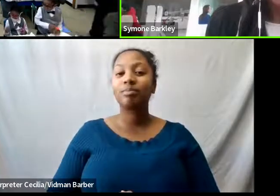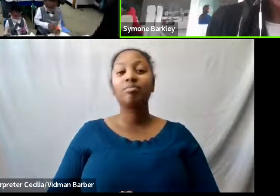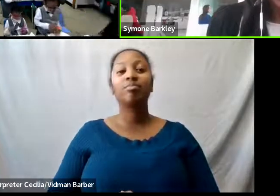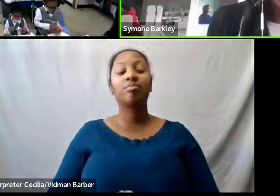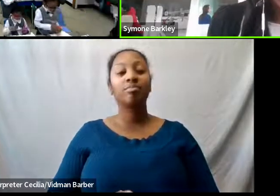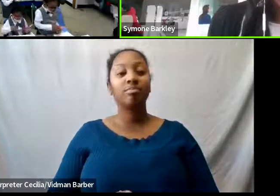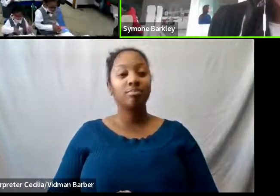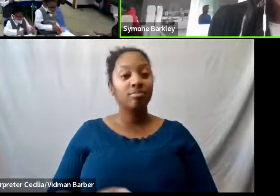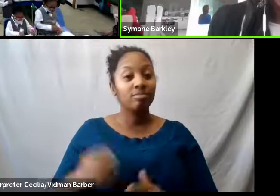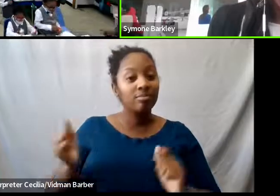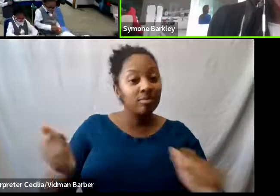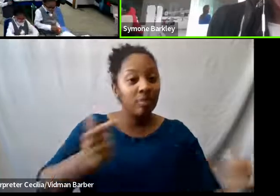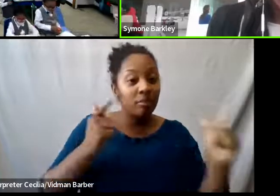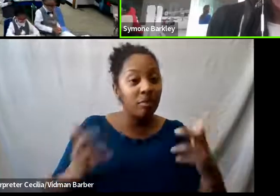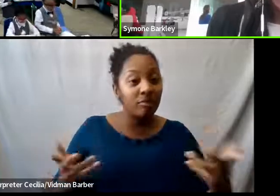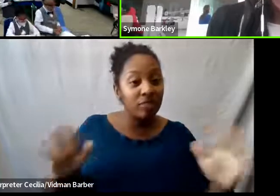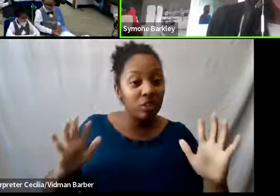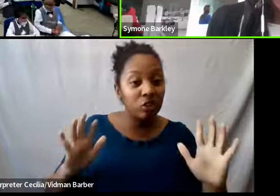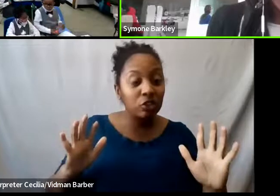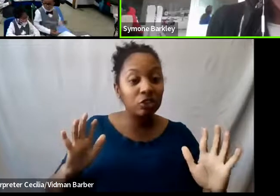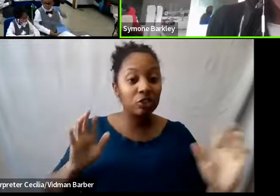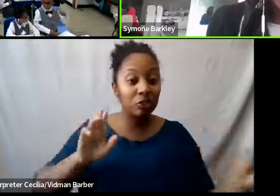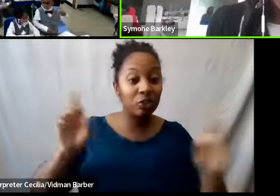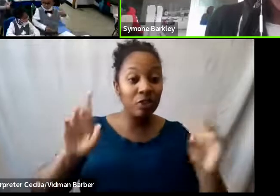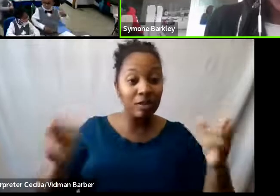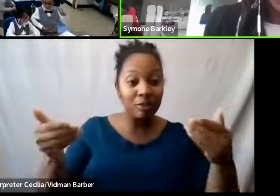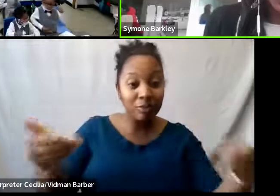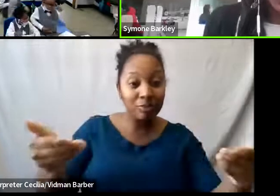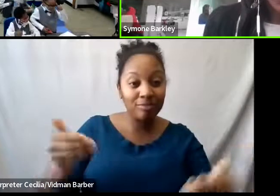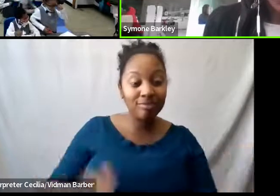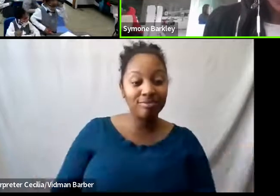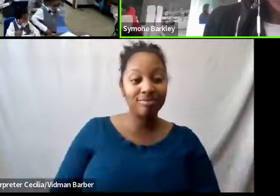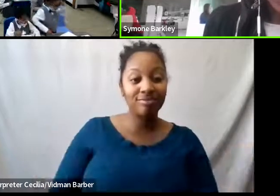off? We ready?